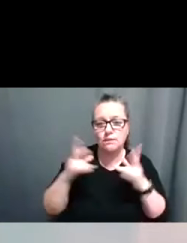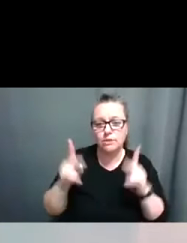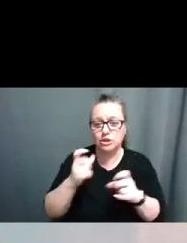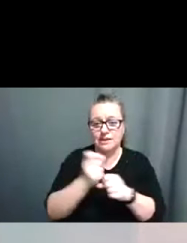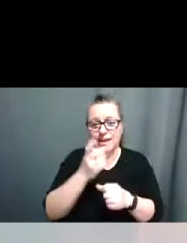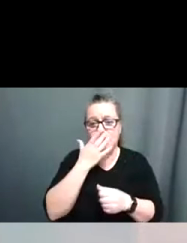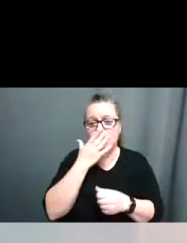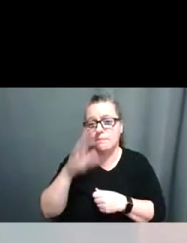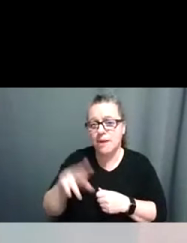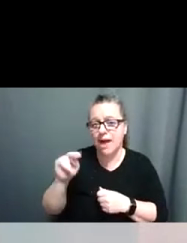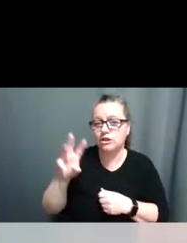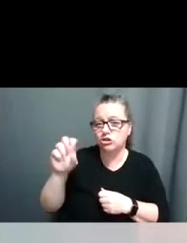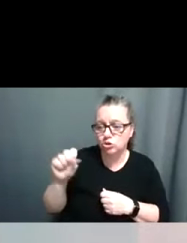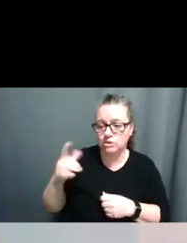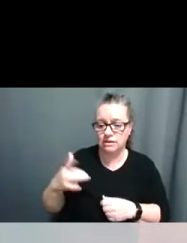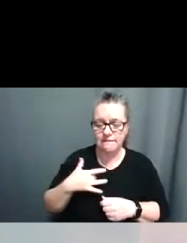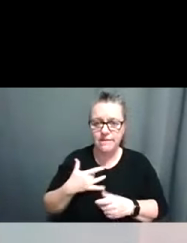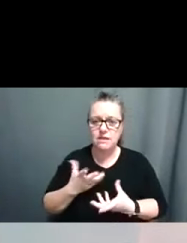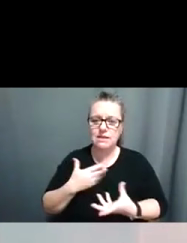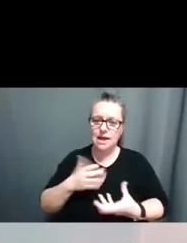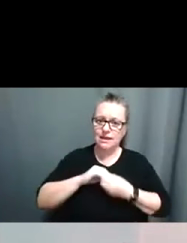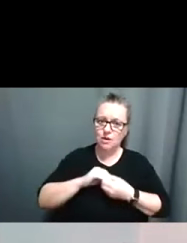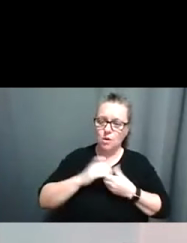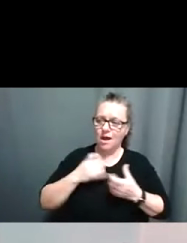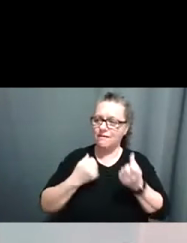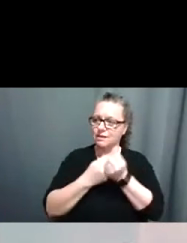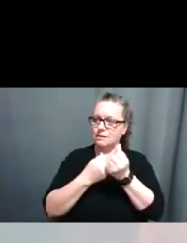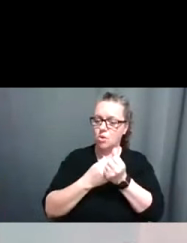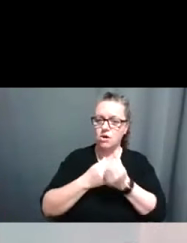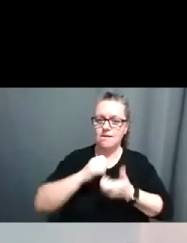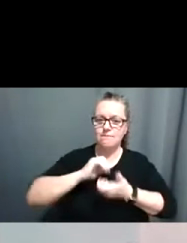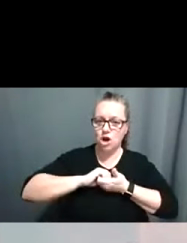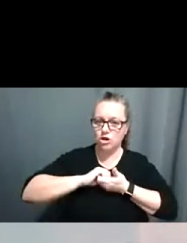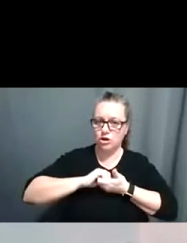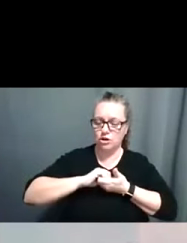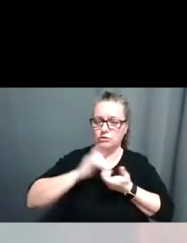has a sense of agency and a supportive partner in turning things around.